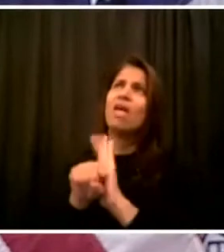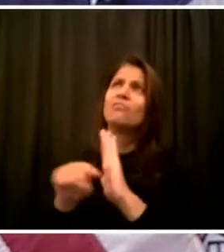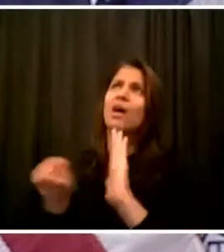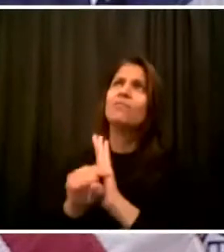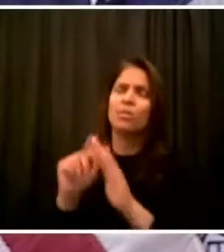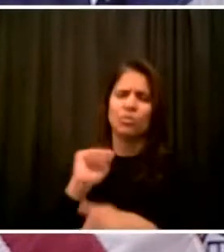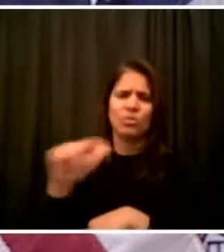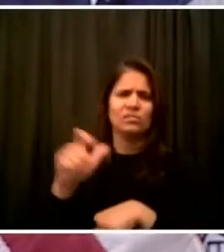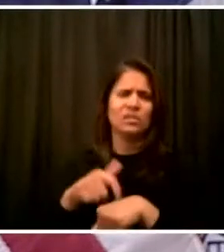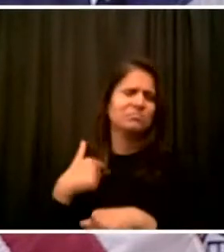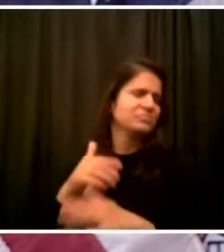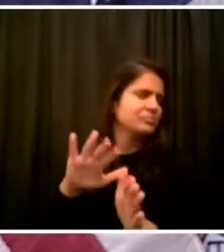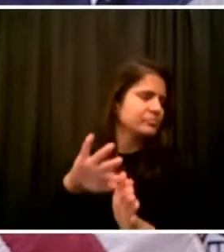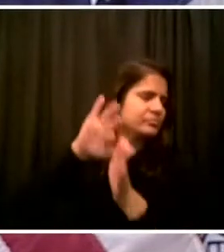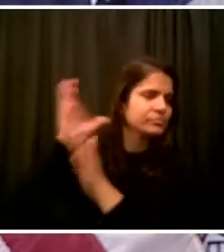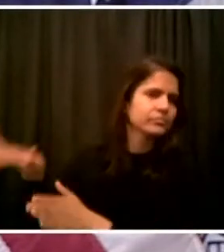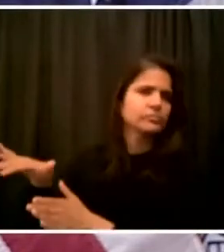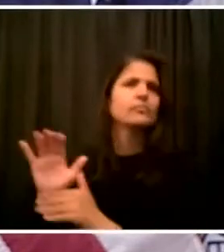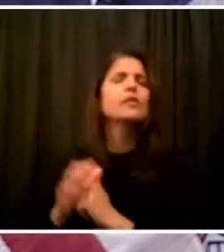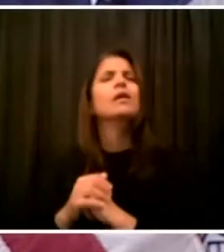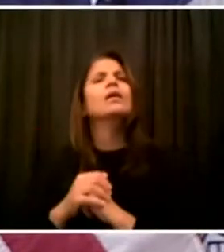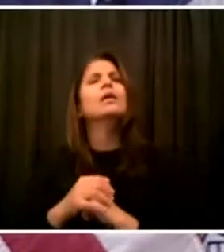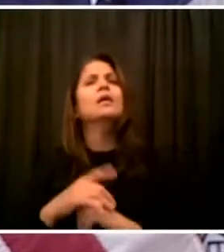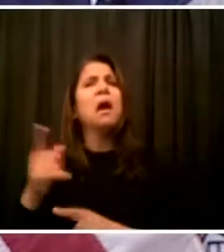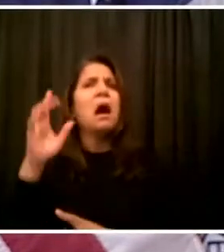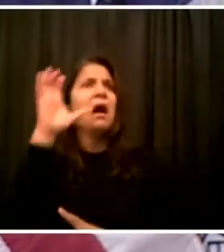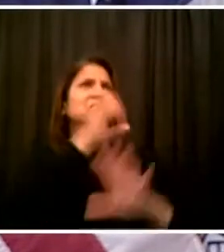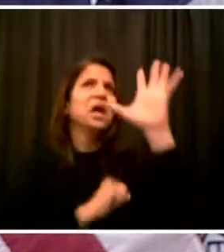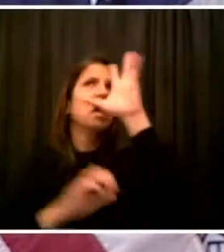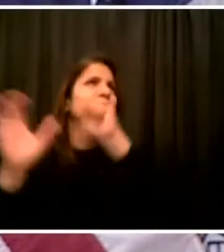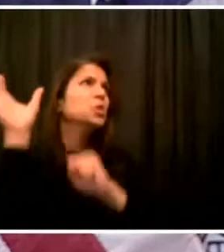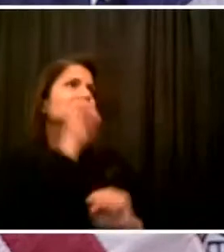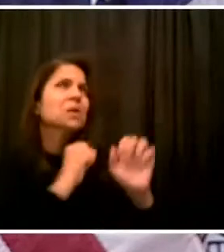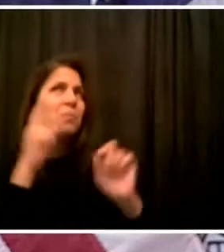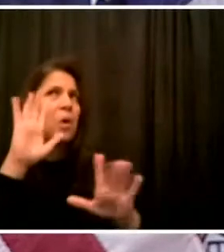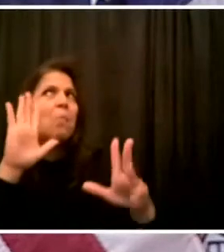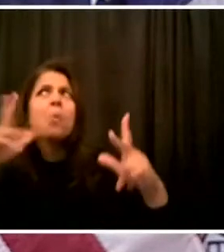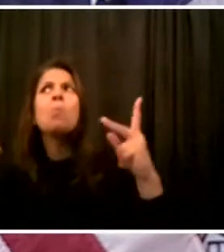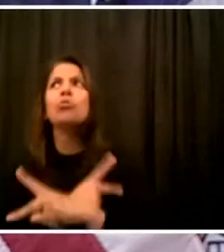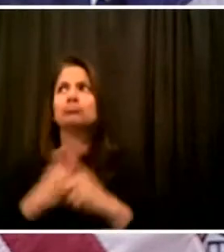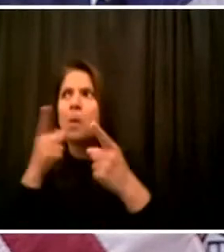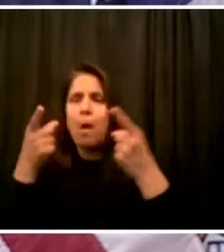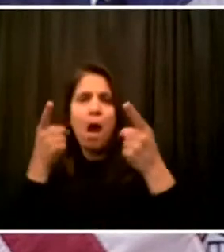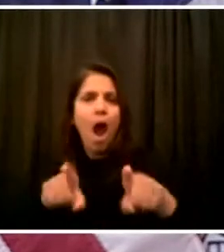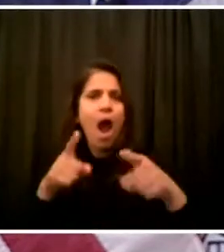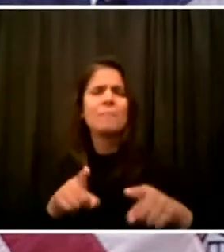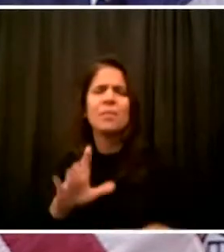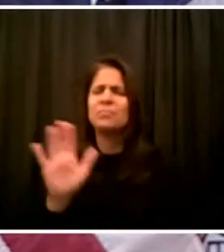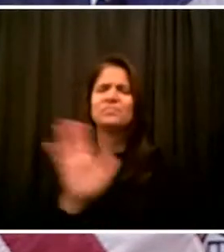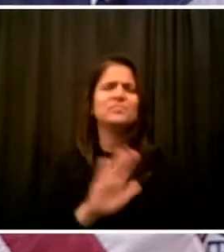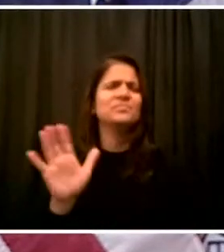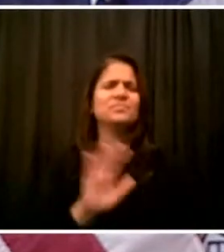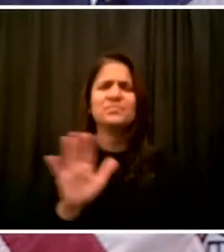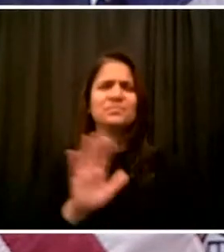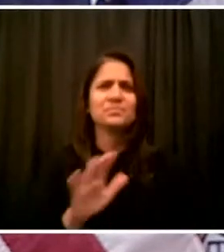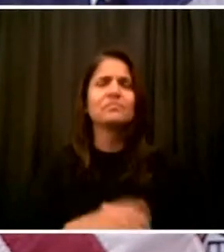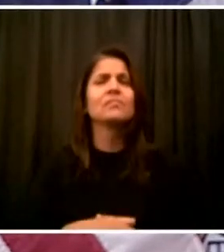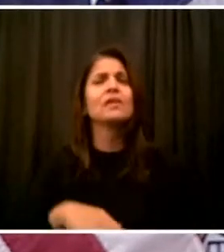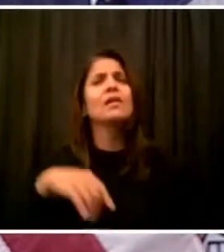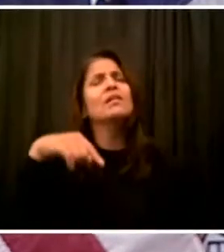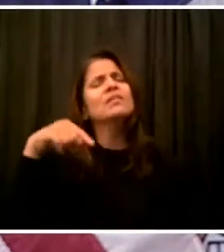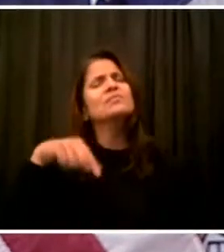assuming, like it's unquestioned fact, that somehow this city won't be able to overcome this.